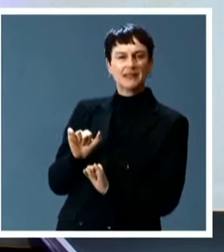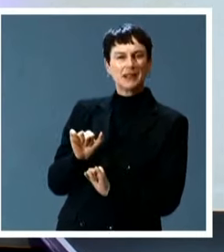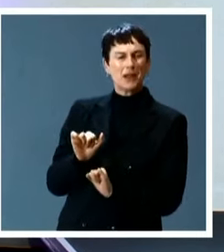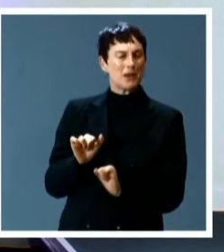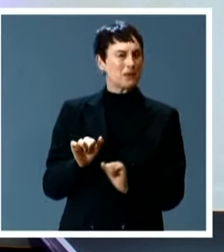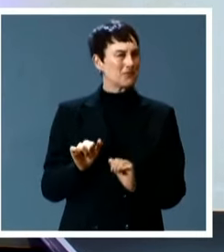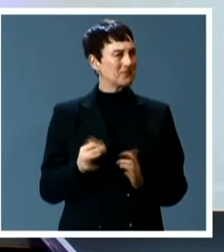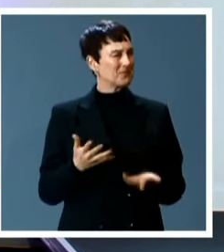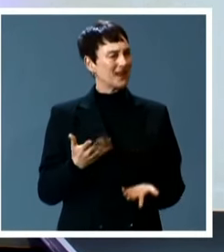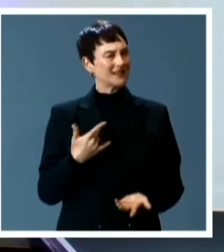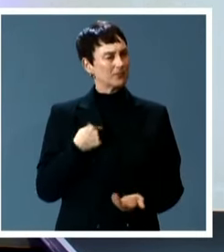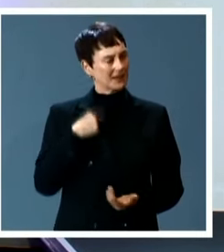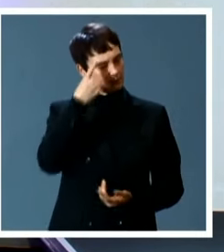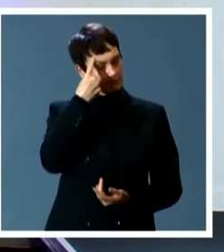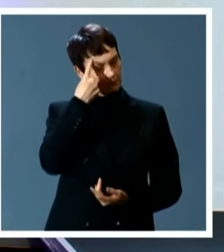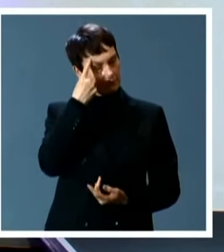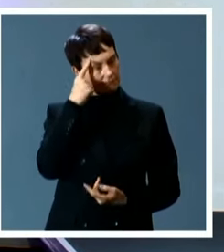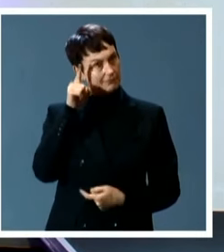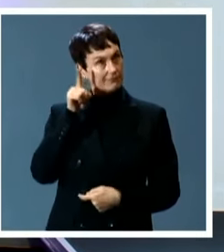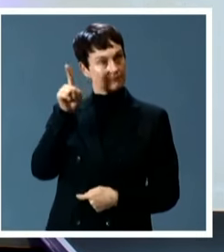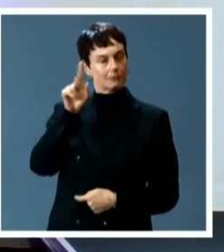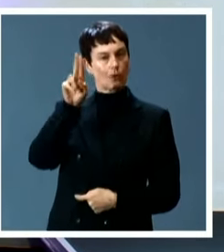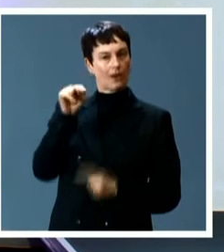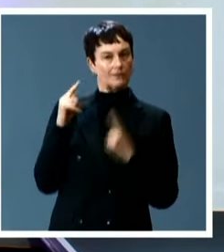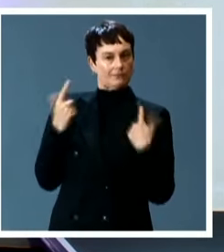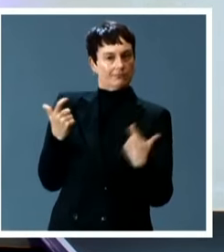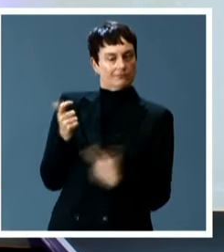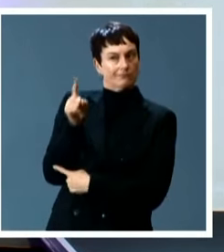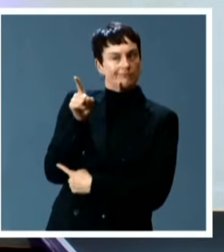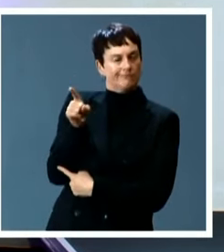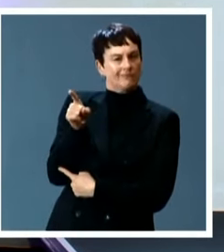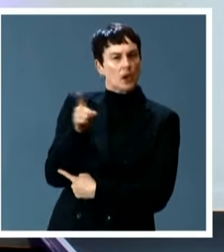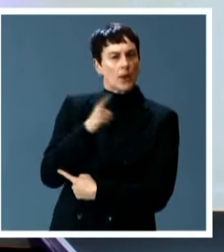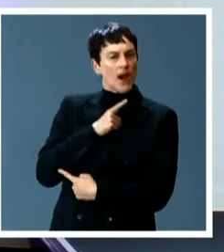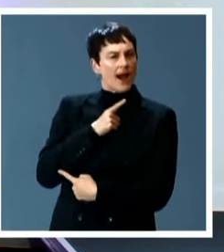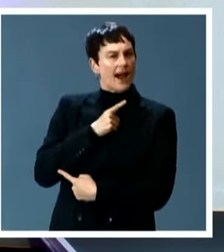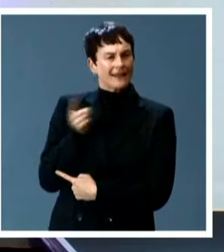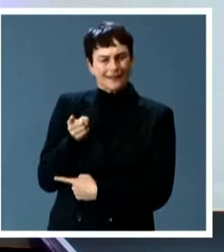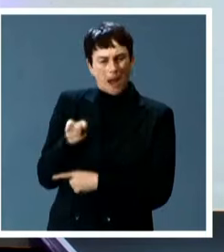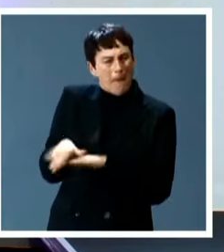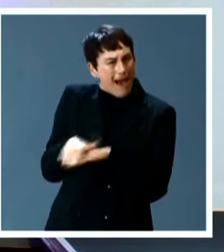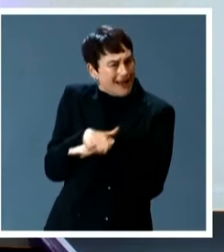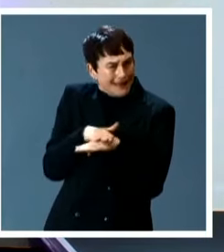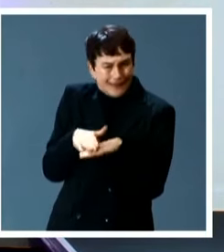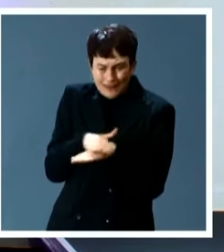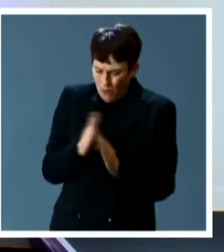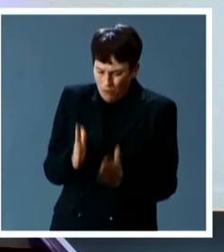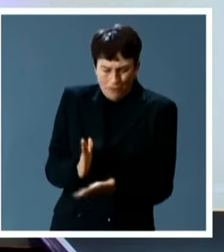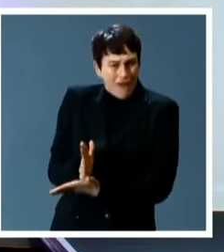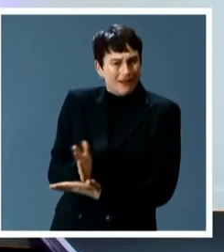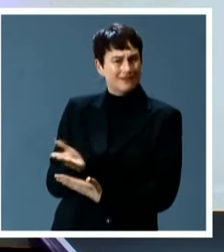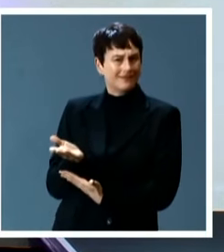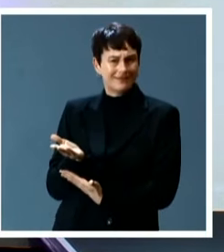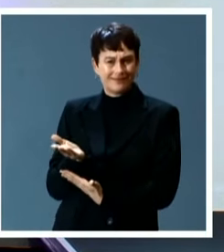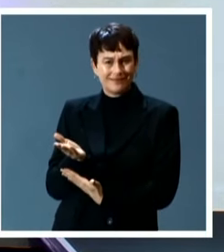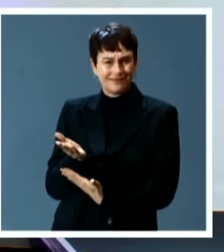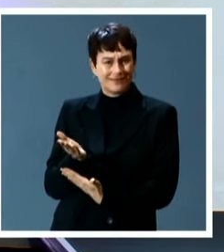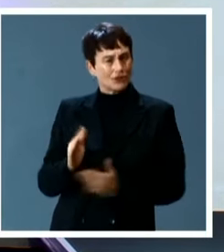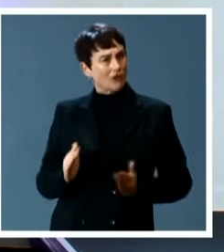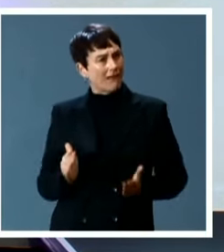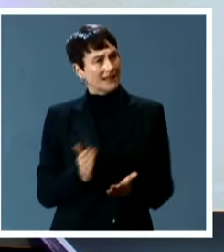people depend on acts of charity to enjoy the basic benefits and